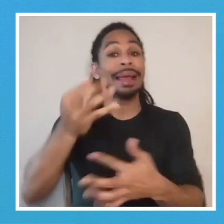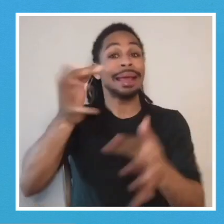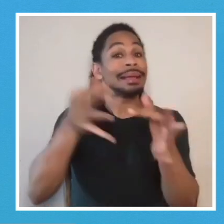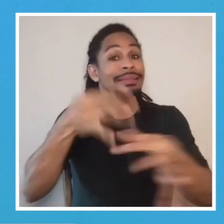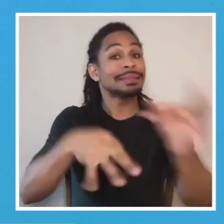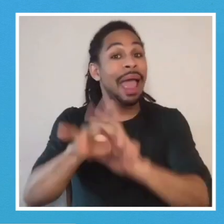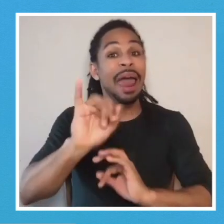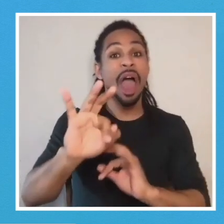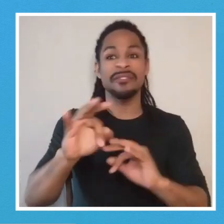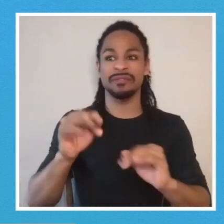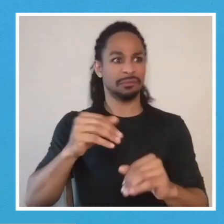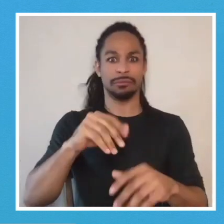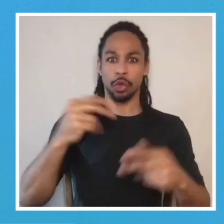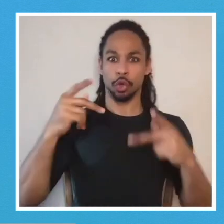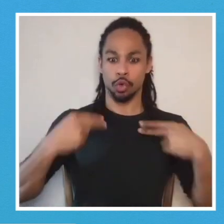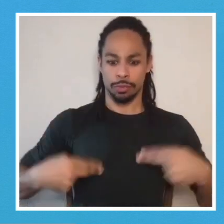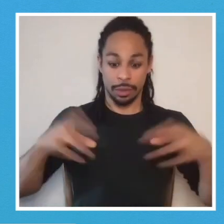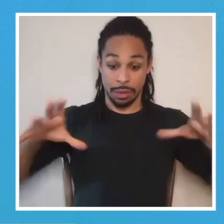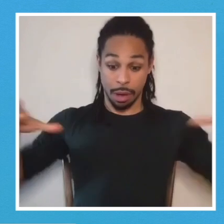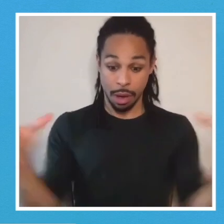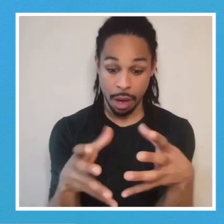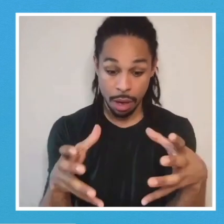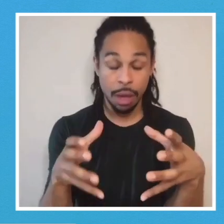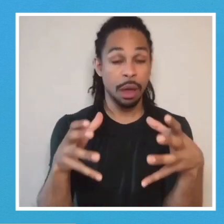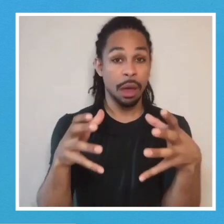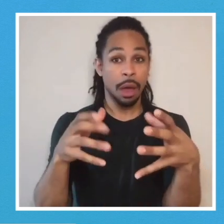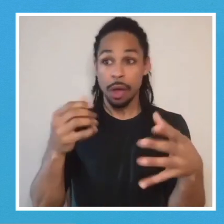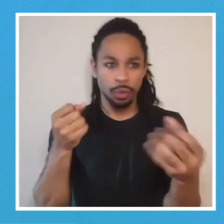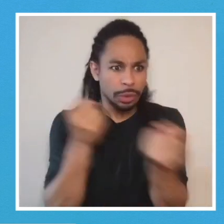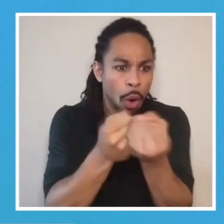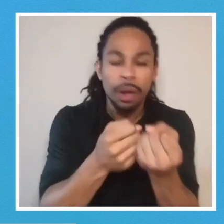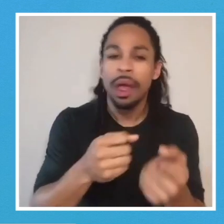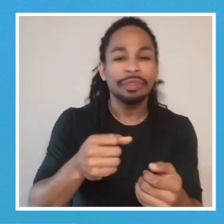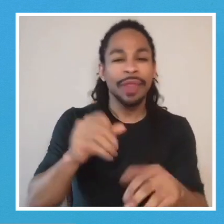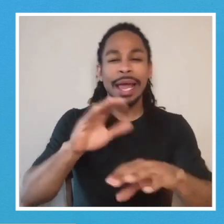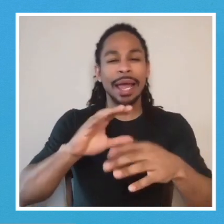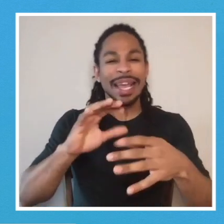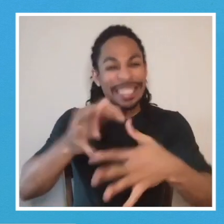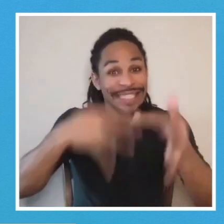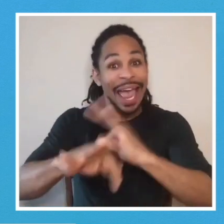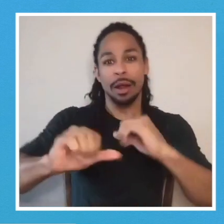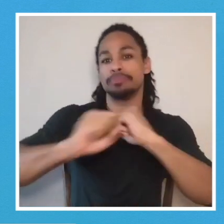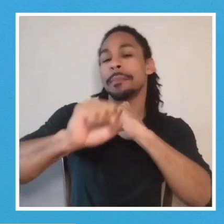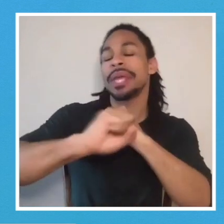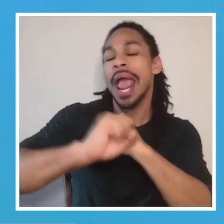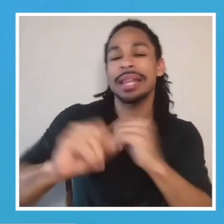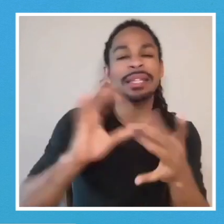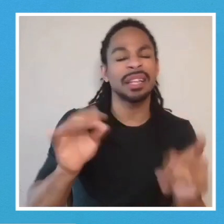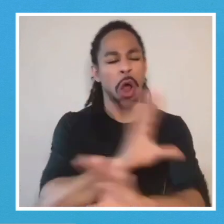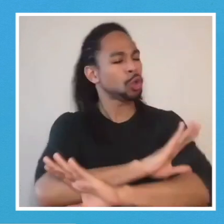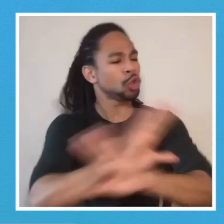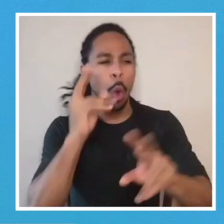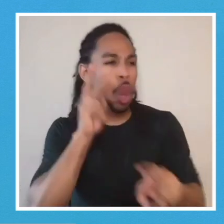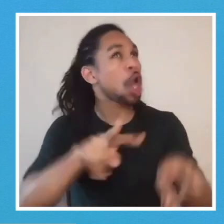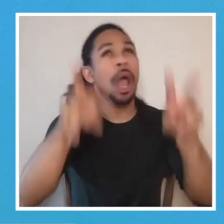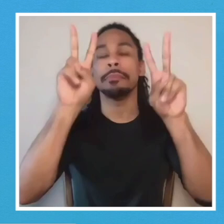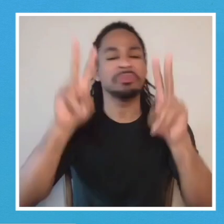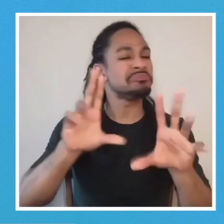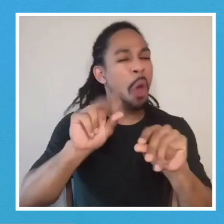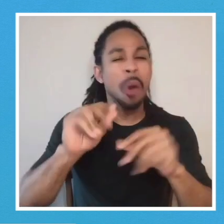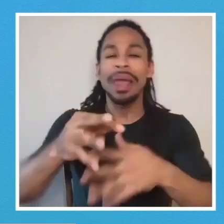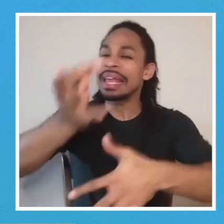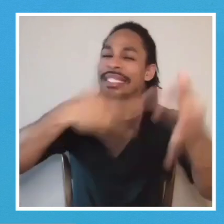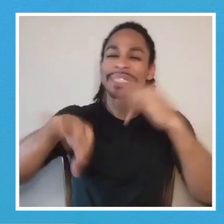disinformational campaign that says, don't look up. Don't look up at the reality of our situation. Put your head in the sand and